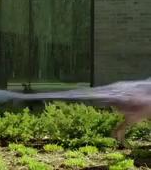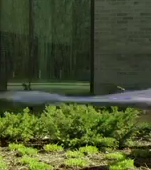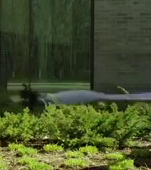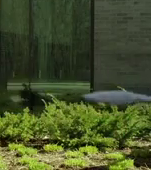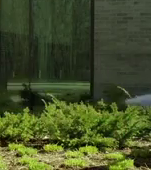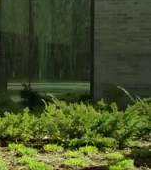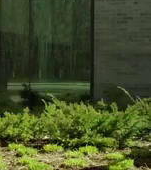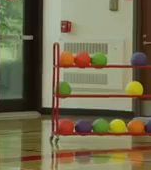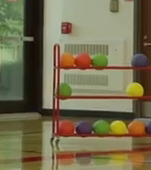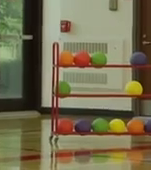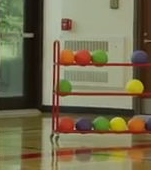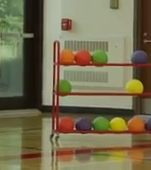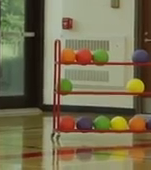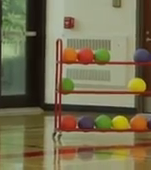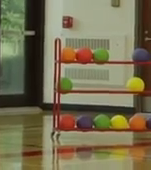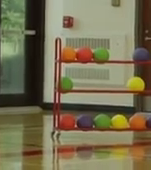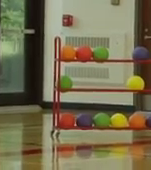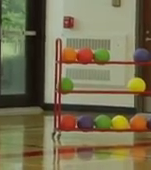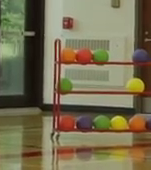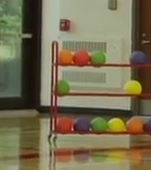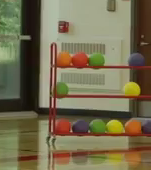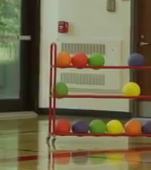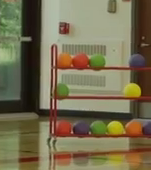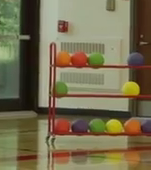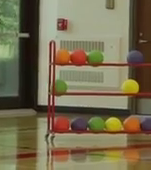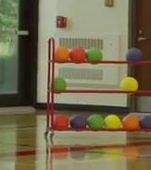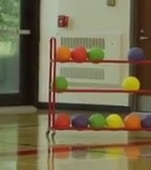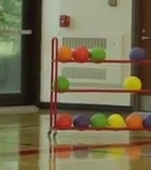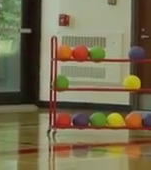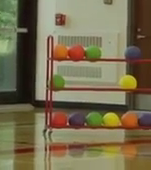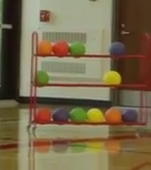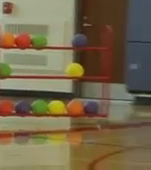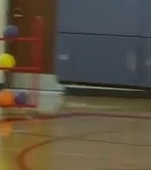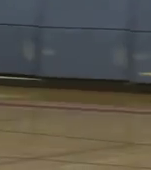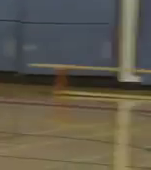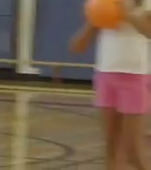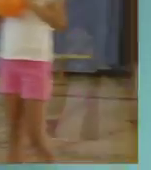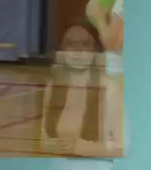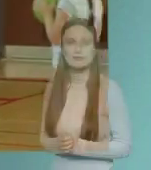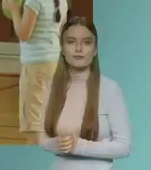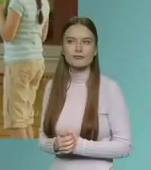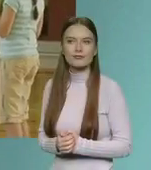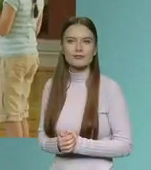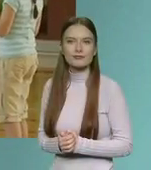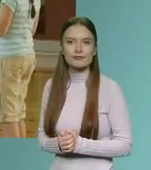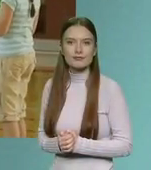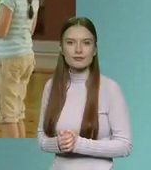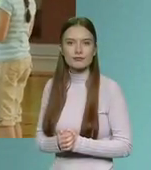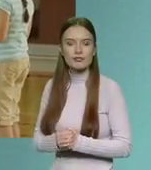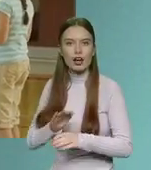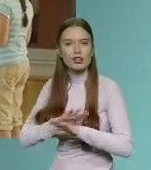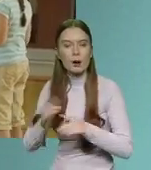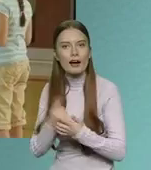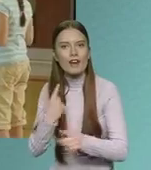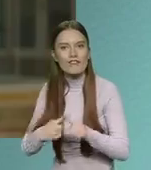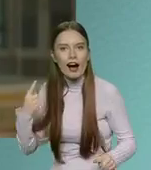The Ozraptor rushes away from them. Sara and Ervinda stand opposite Riley and Dana in the gymnasium. It's not just about